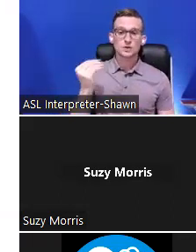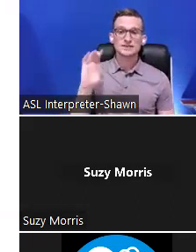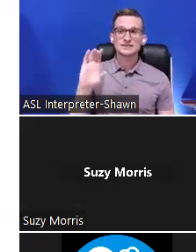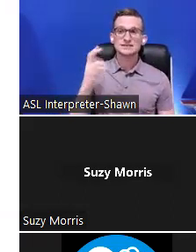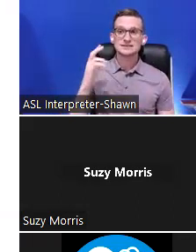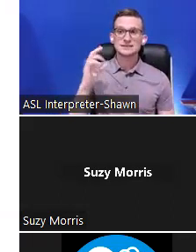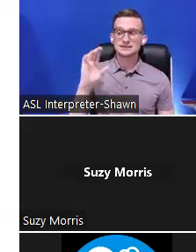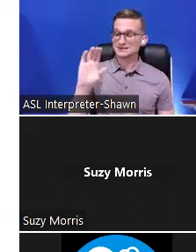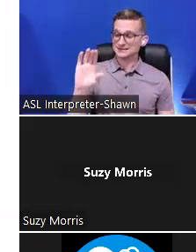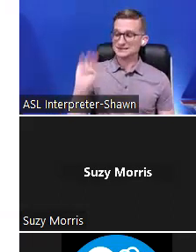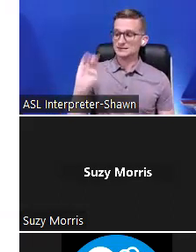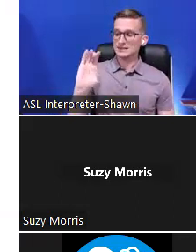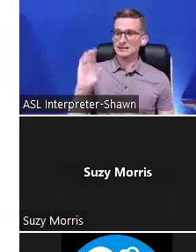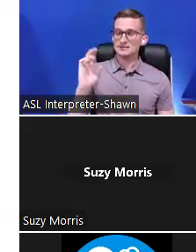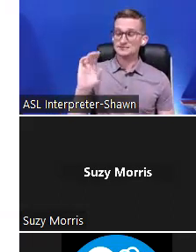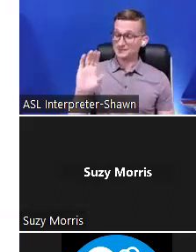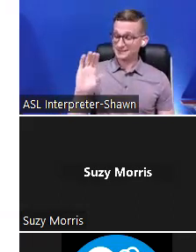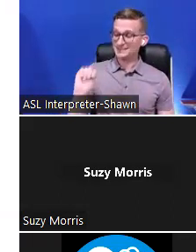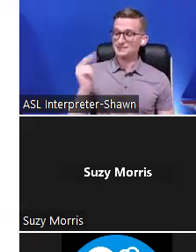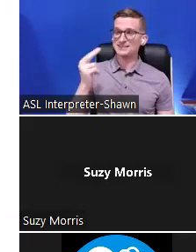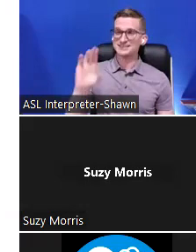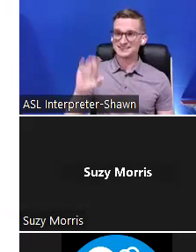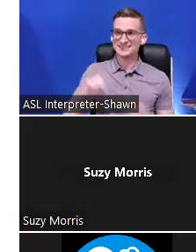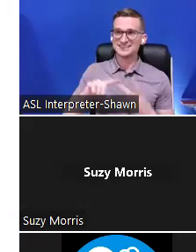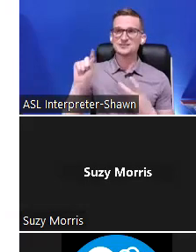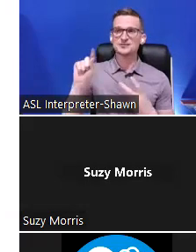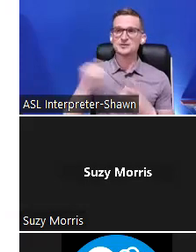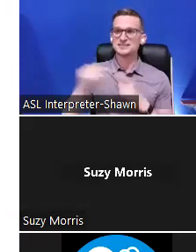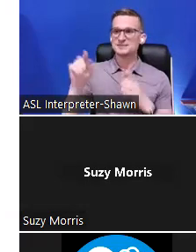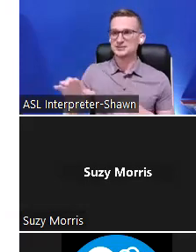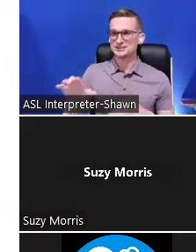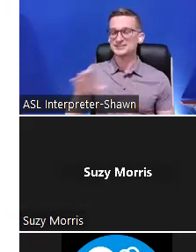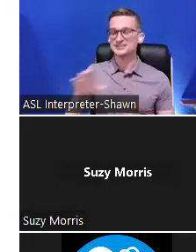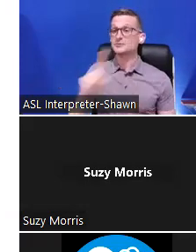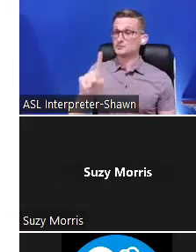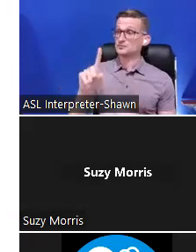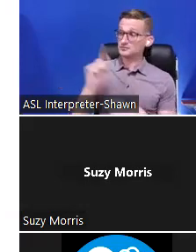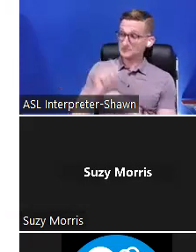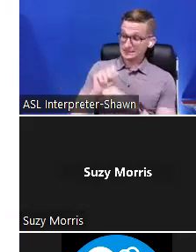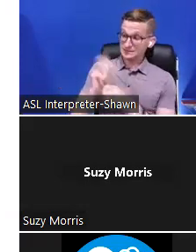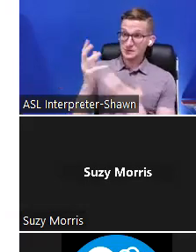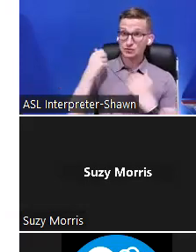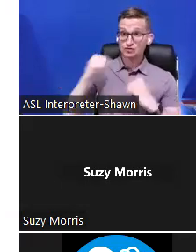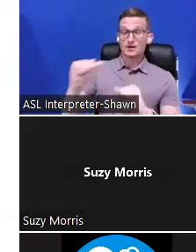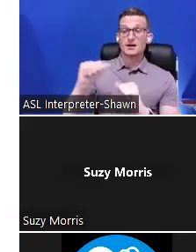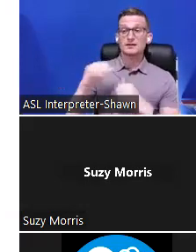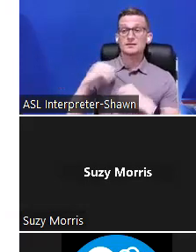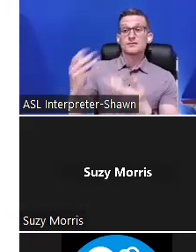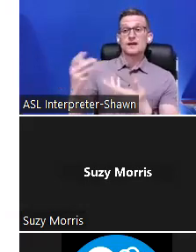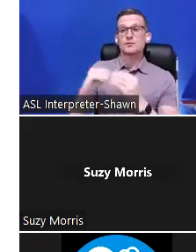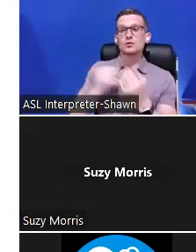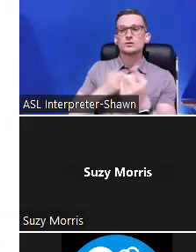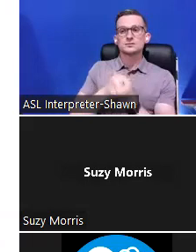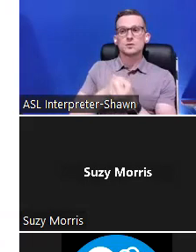20 specialists. And we do have a concerted effort to really bring more support to our rural communities